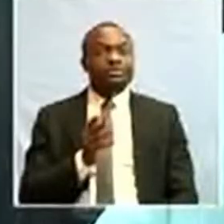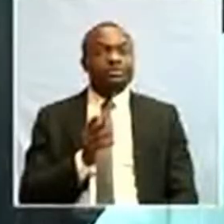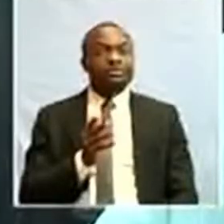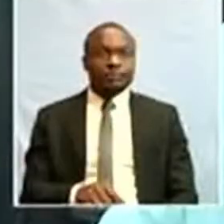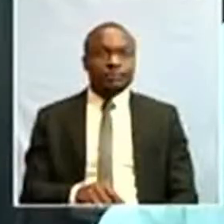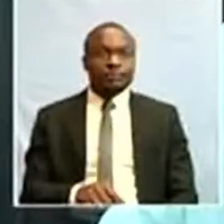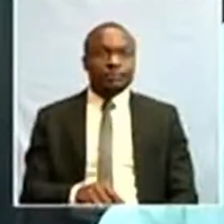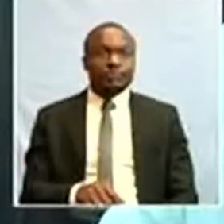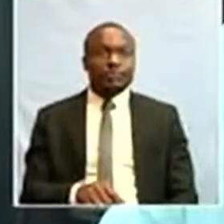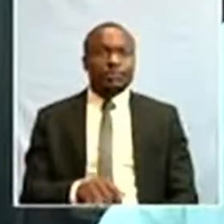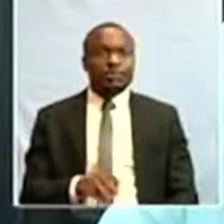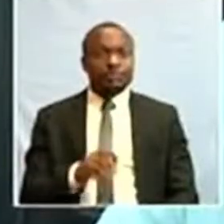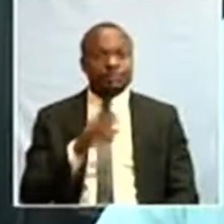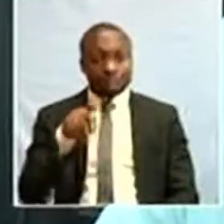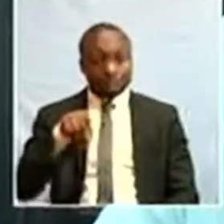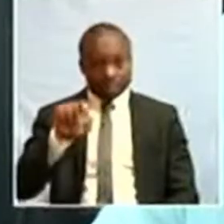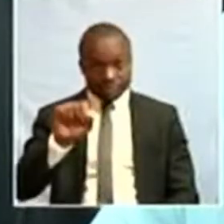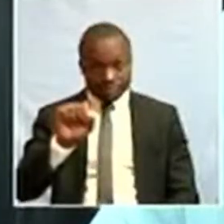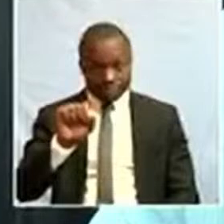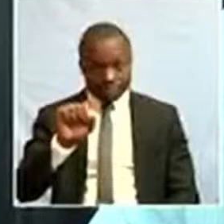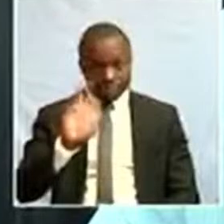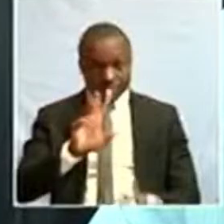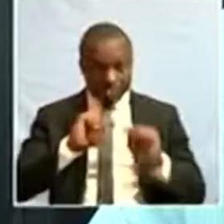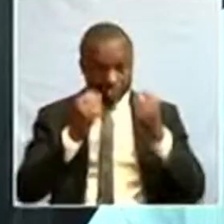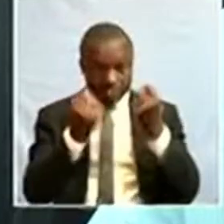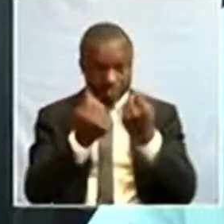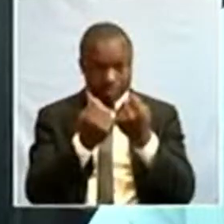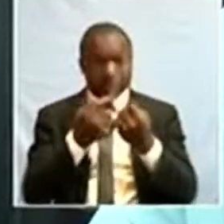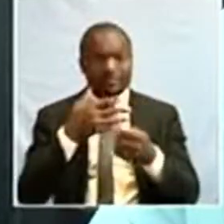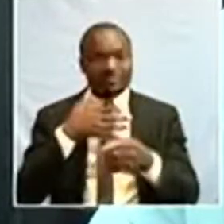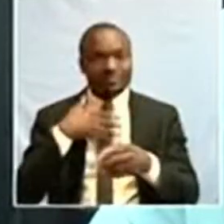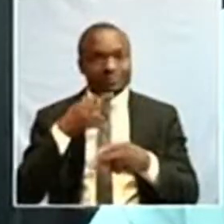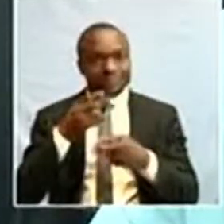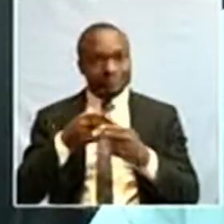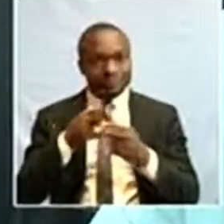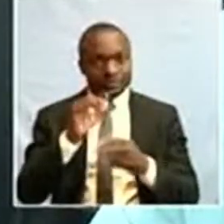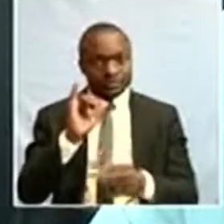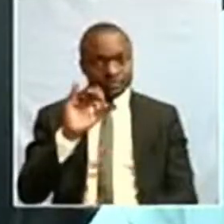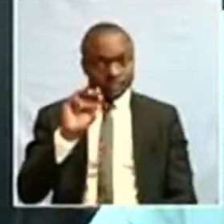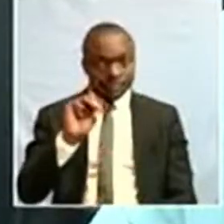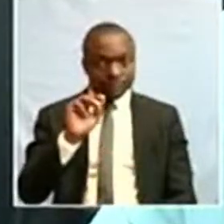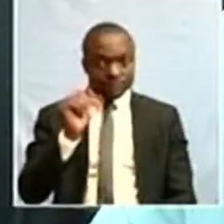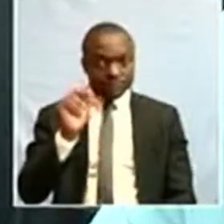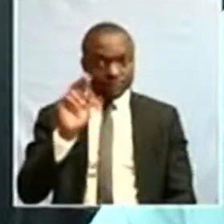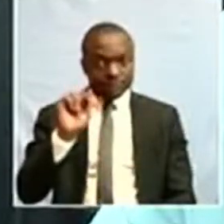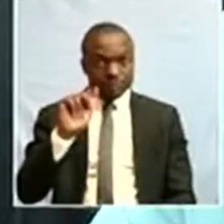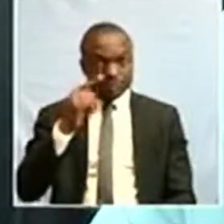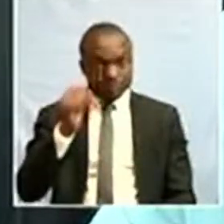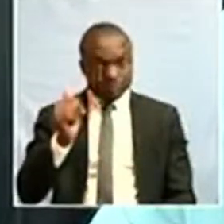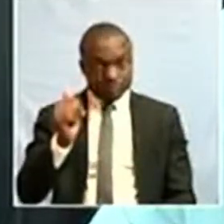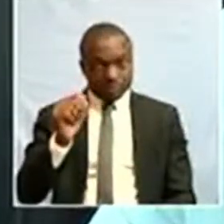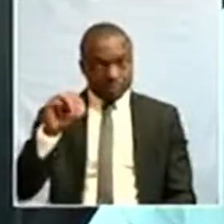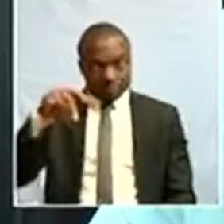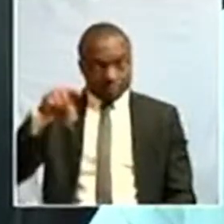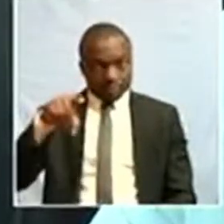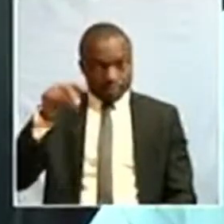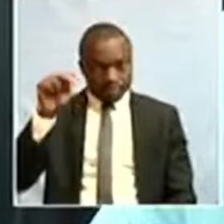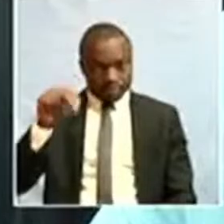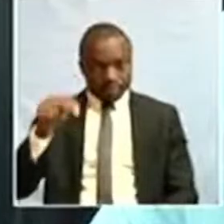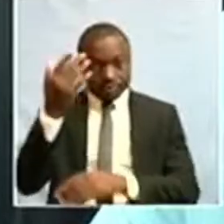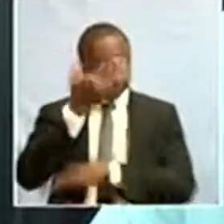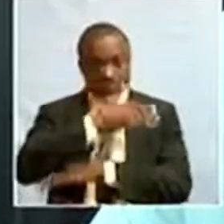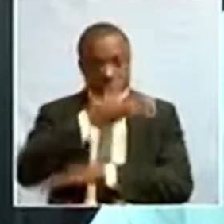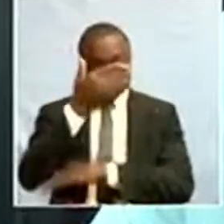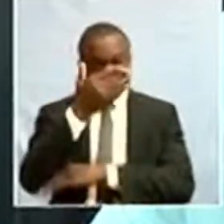Yes, and the team, I'm Mango Nima Jr., Member of Parliament for Naroro Constituency in Western Province, and a member of